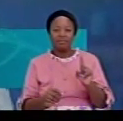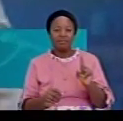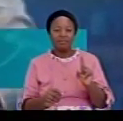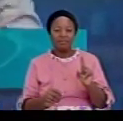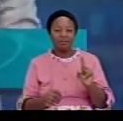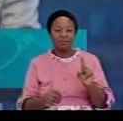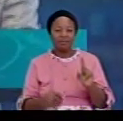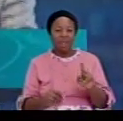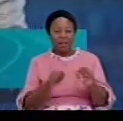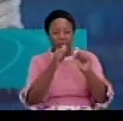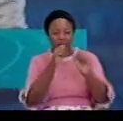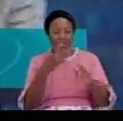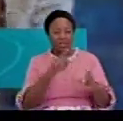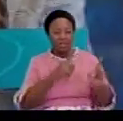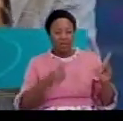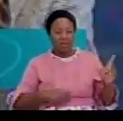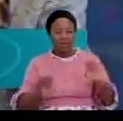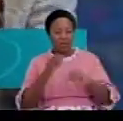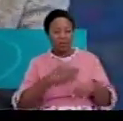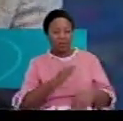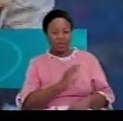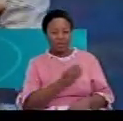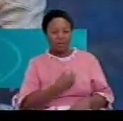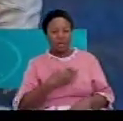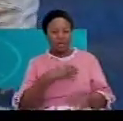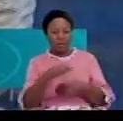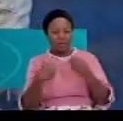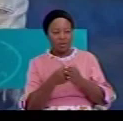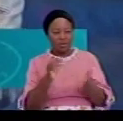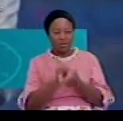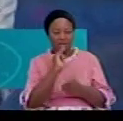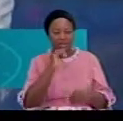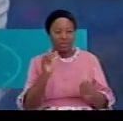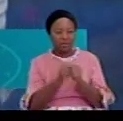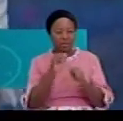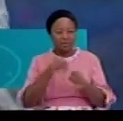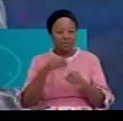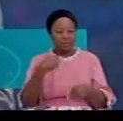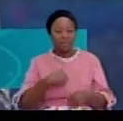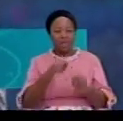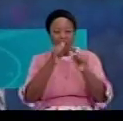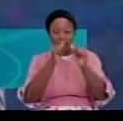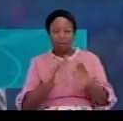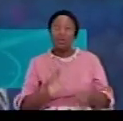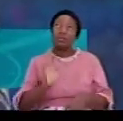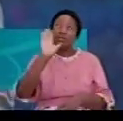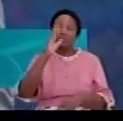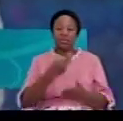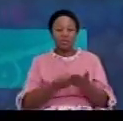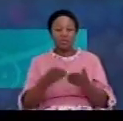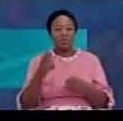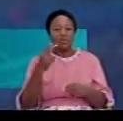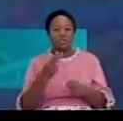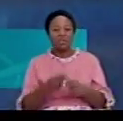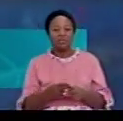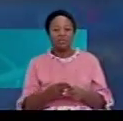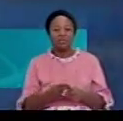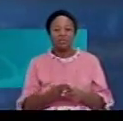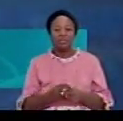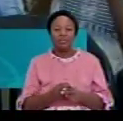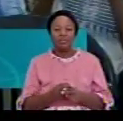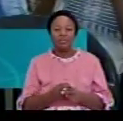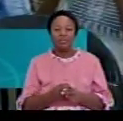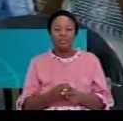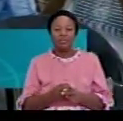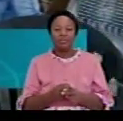Bless the Lord, O my soul, and all that is within me. Bless his holy name.